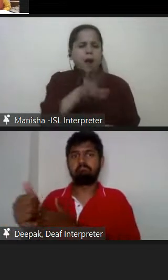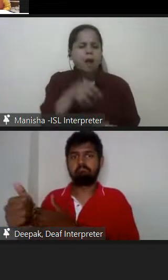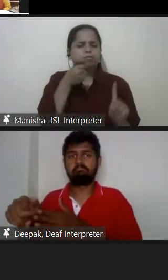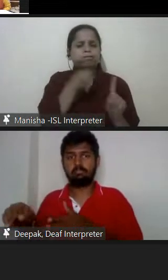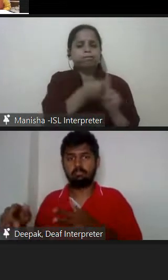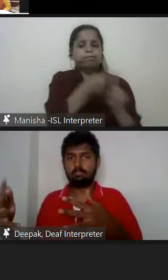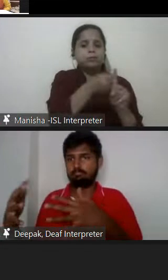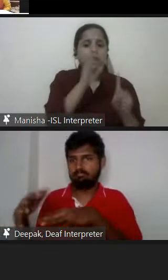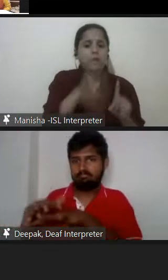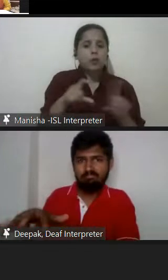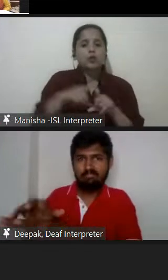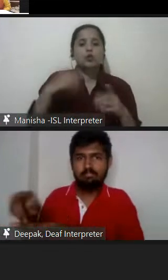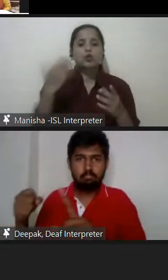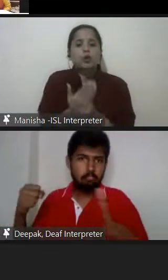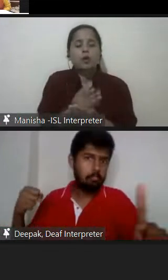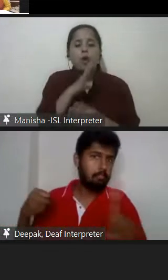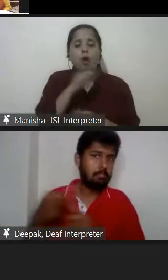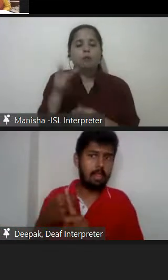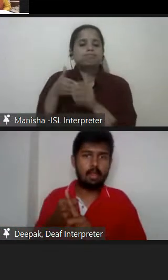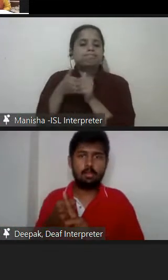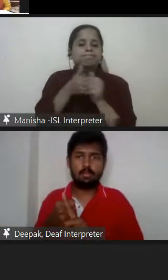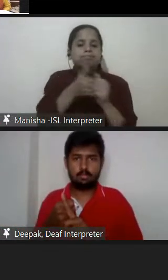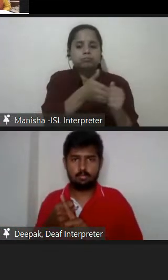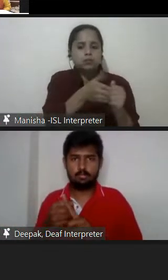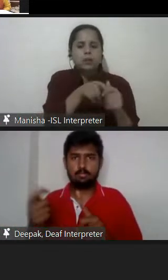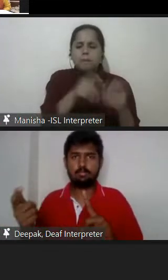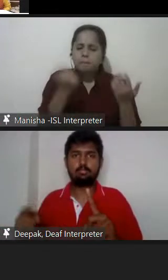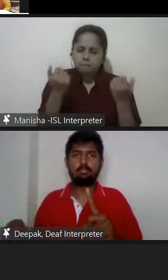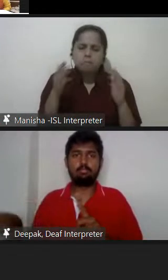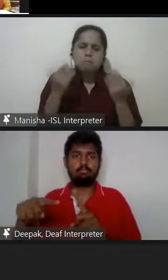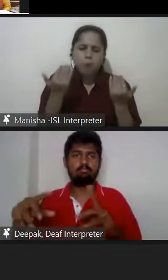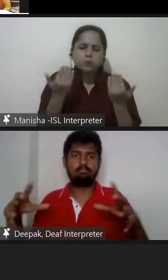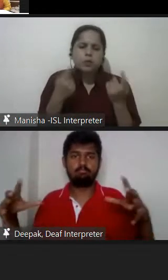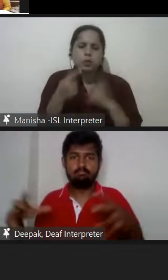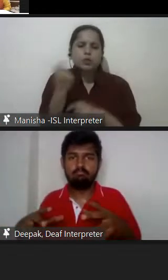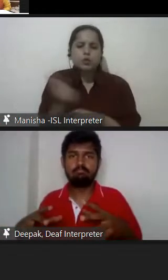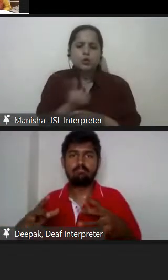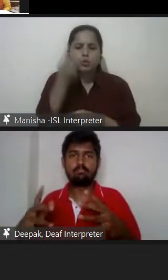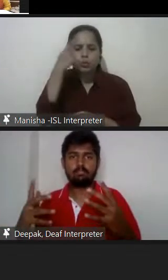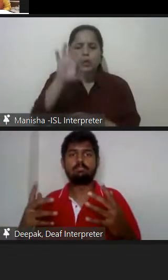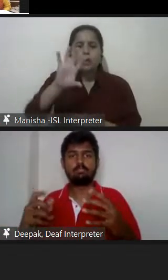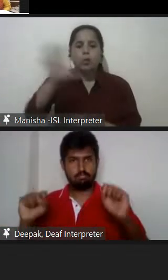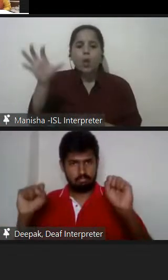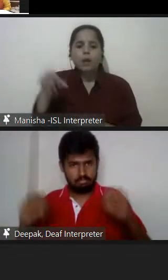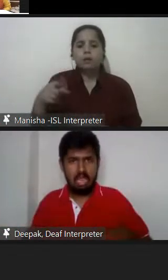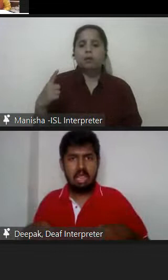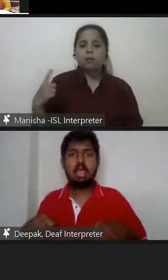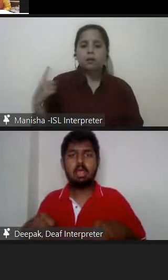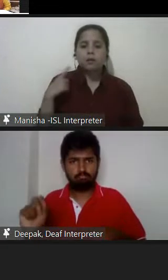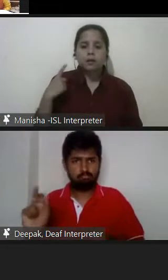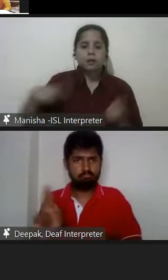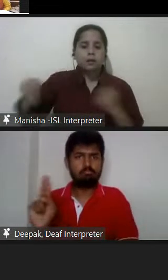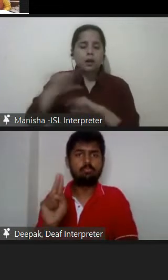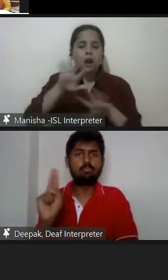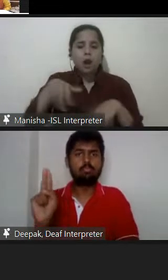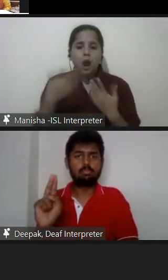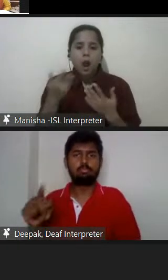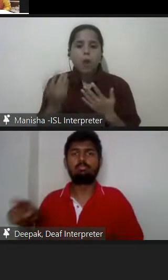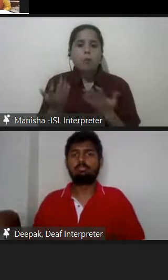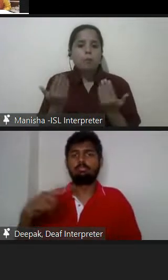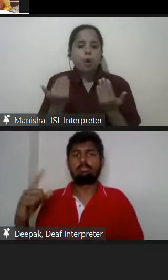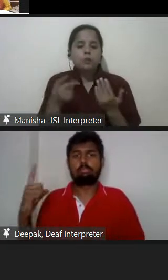document which actually guides, can be used as a guide by the country leaders on how integration can